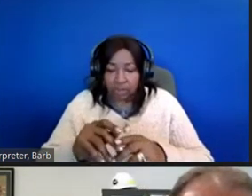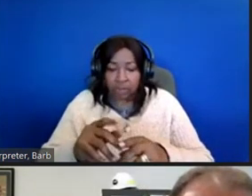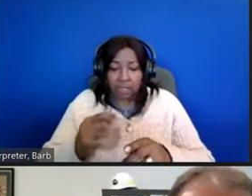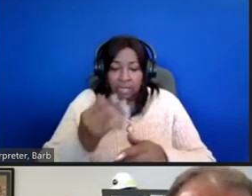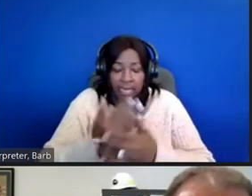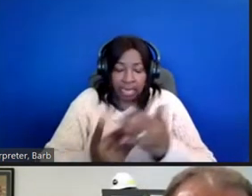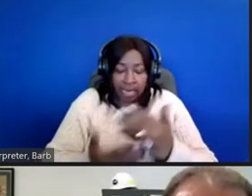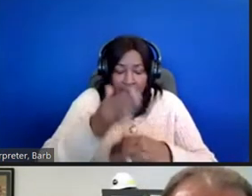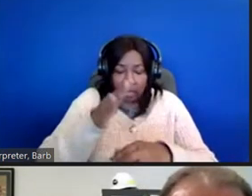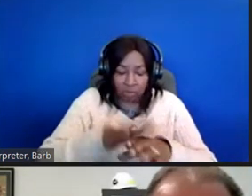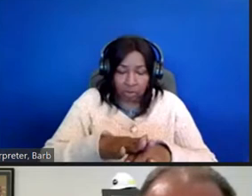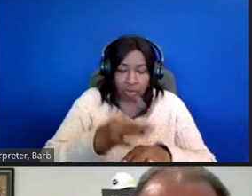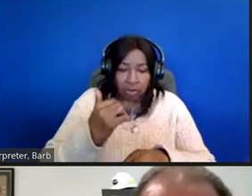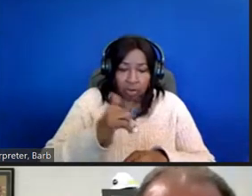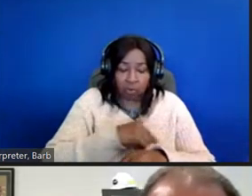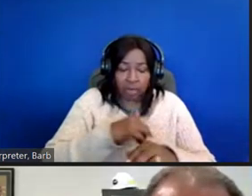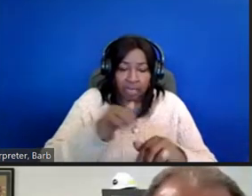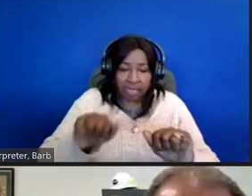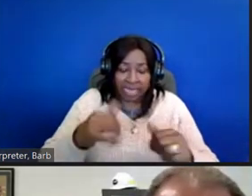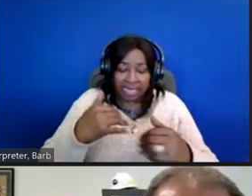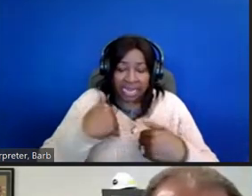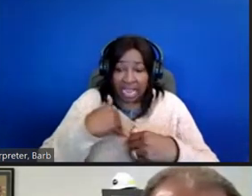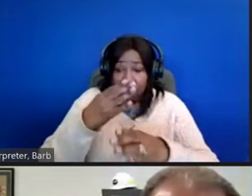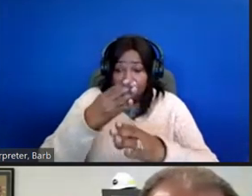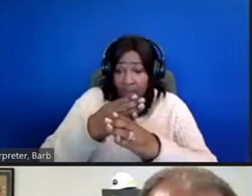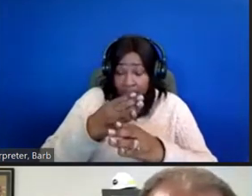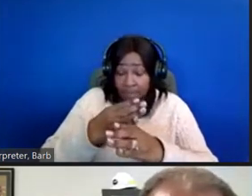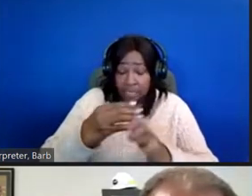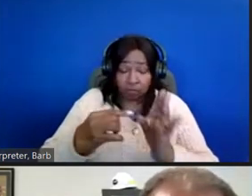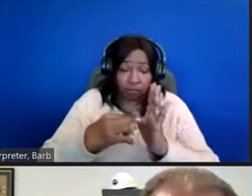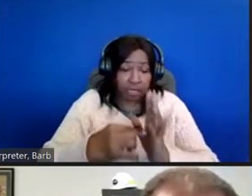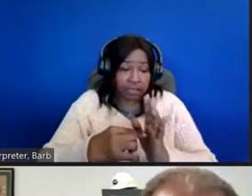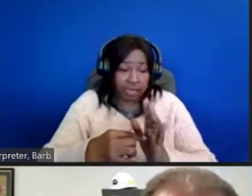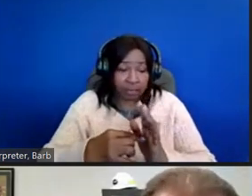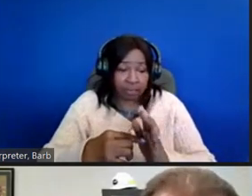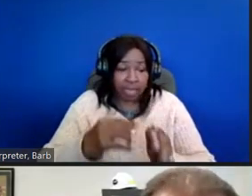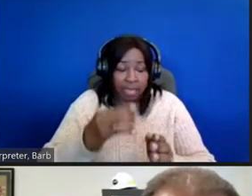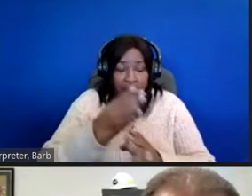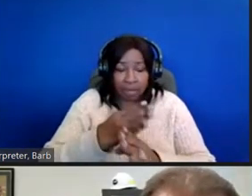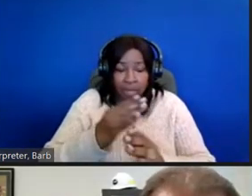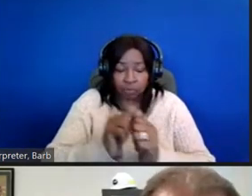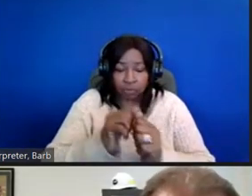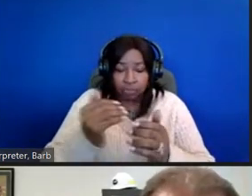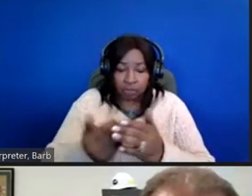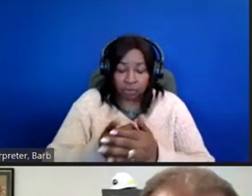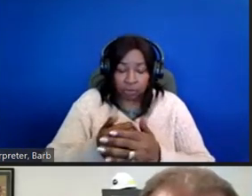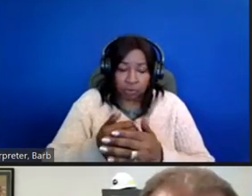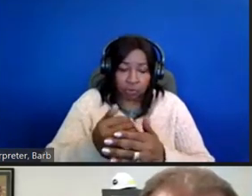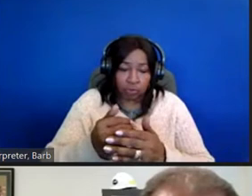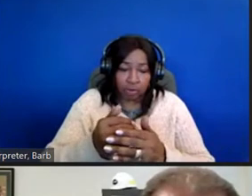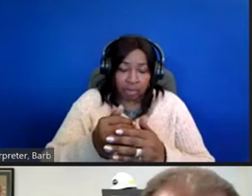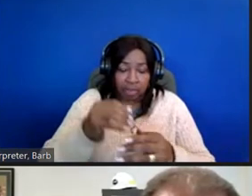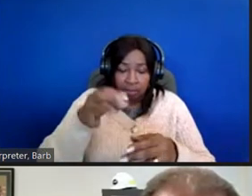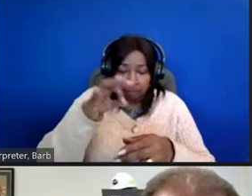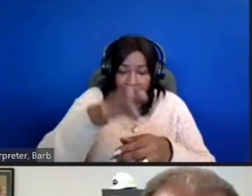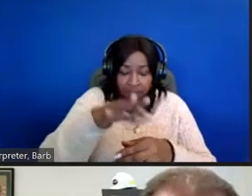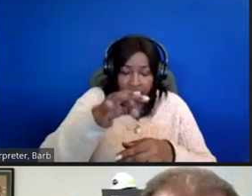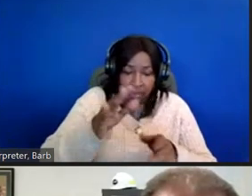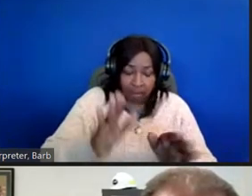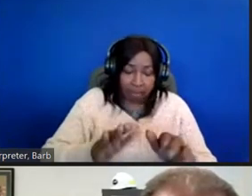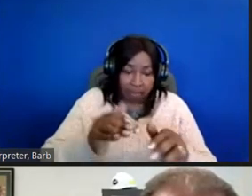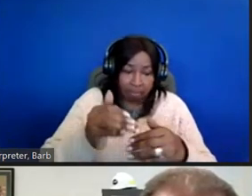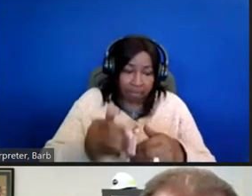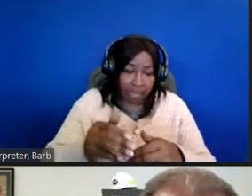bus, for example, a bus with the new fare box for the committee to see in person. So there are positives and